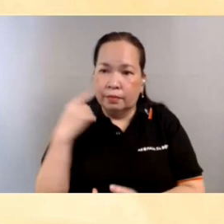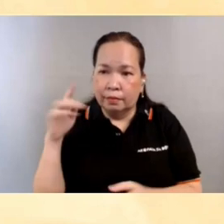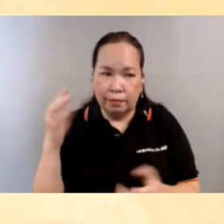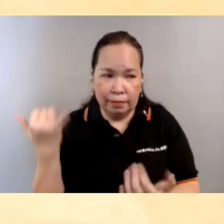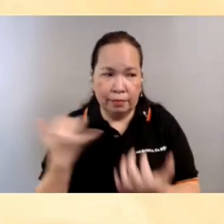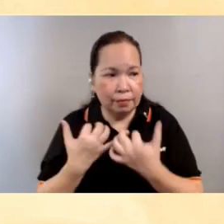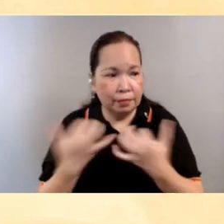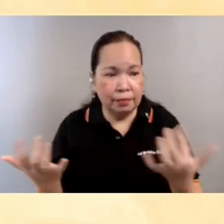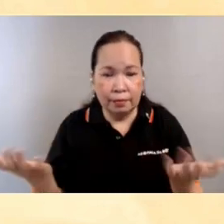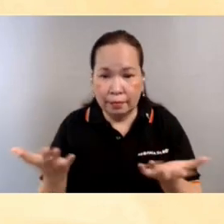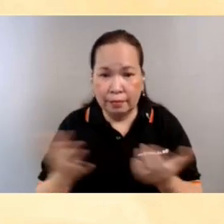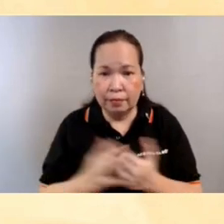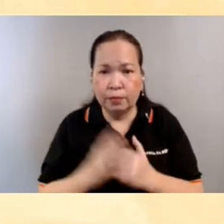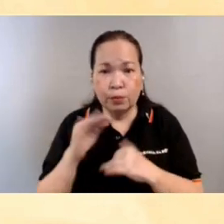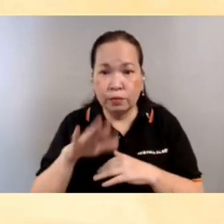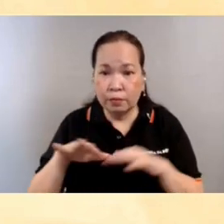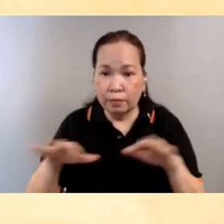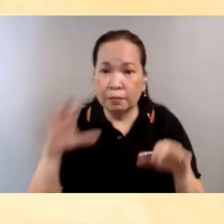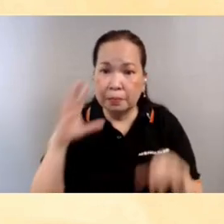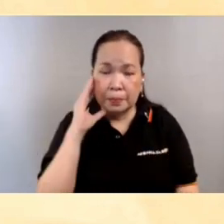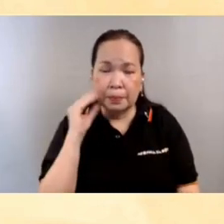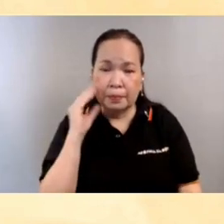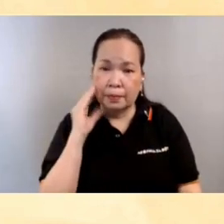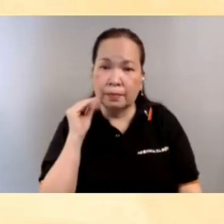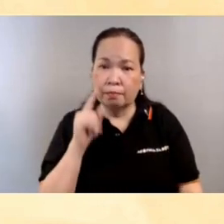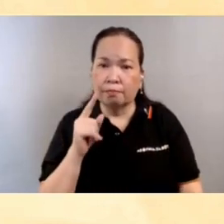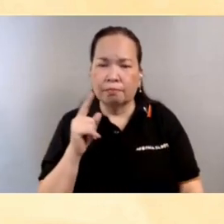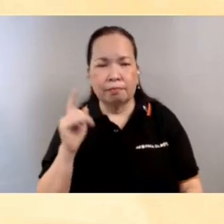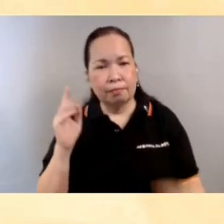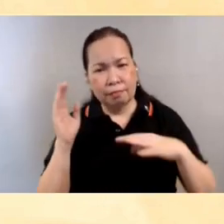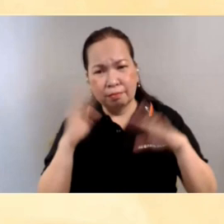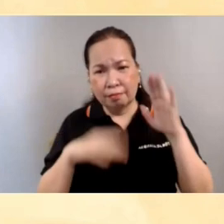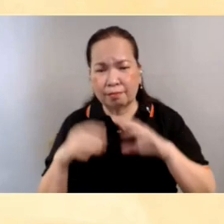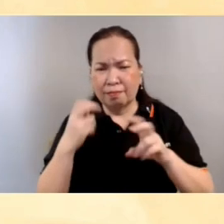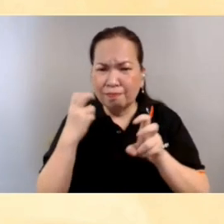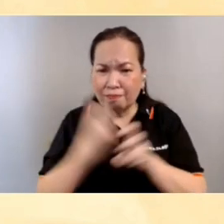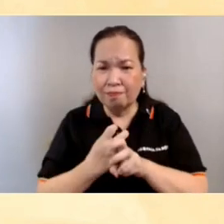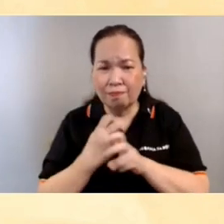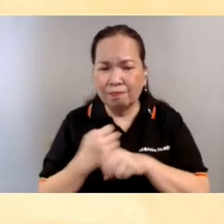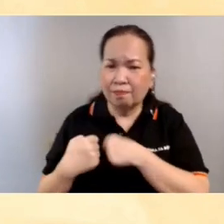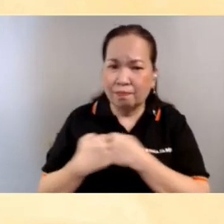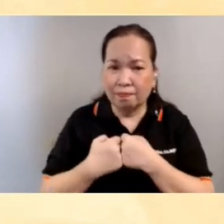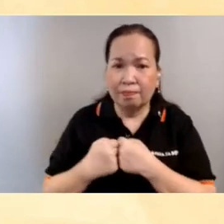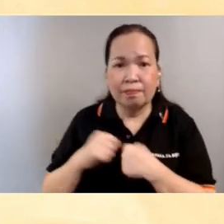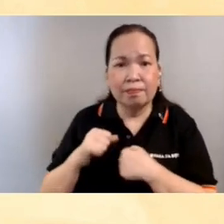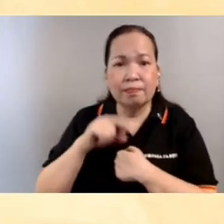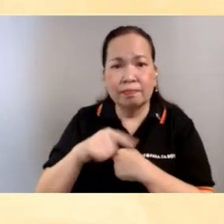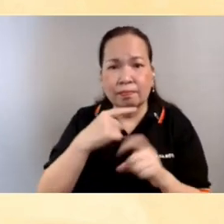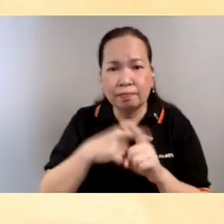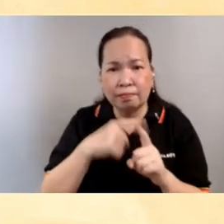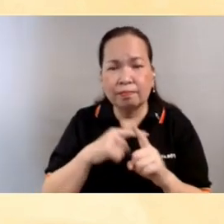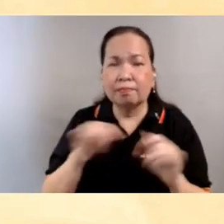today. May all children who experience adverse circumstances have the same